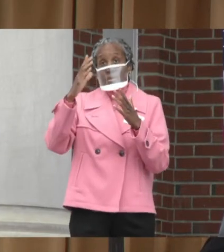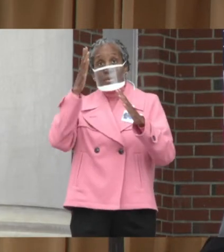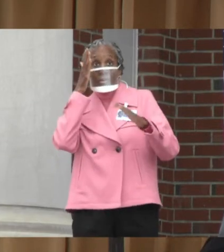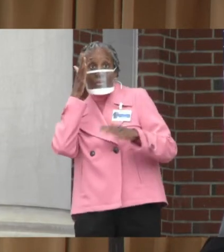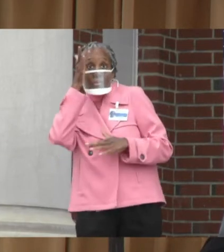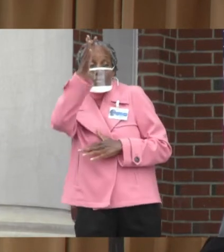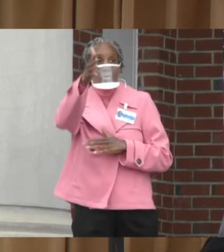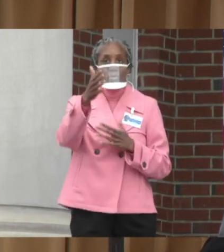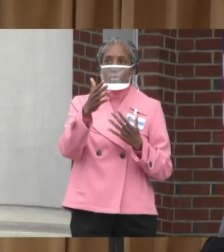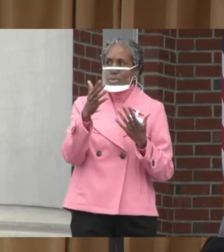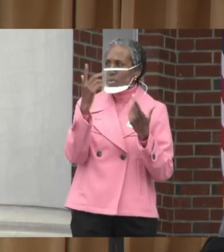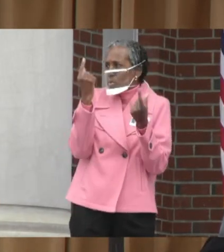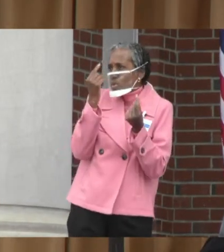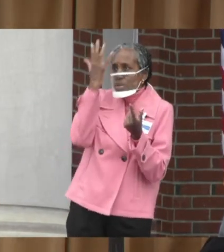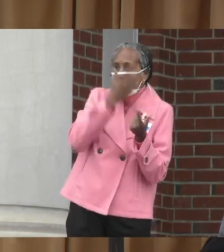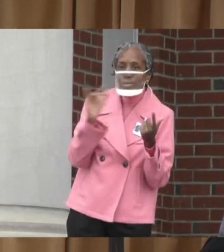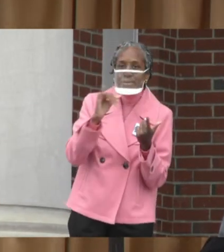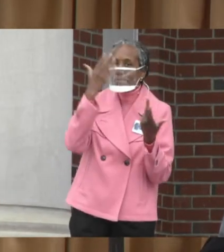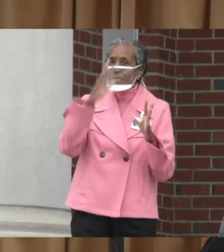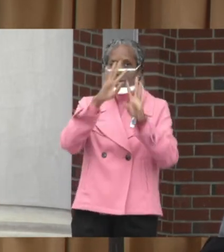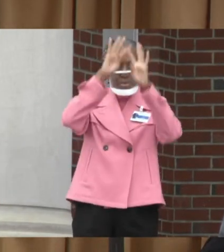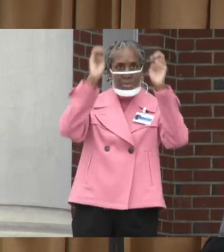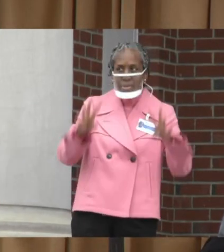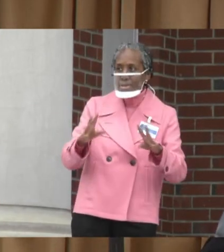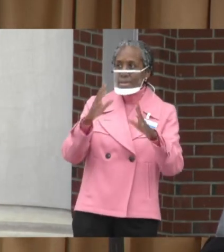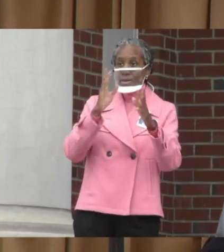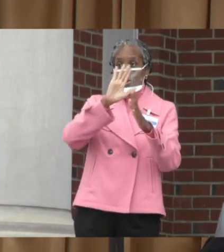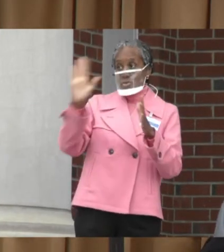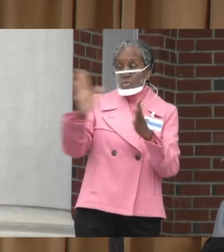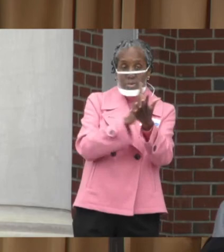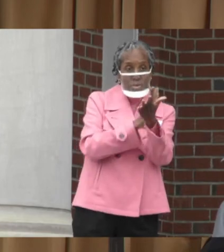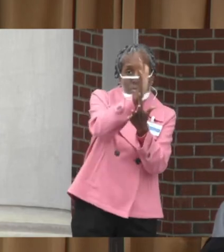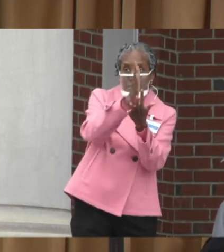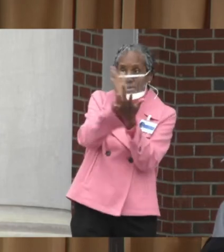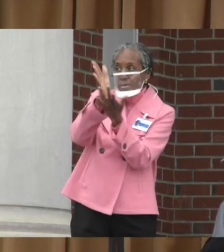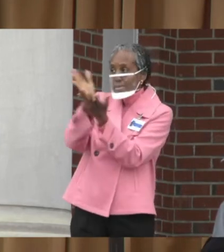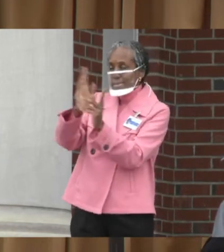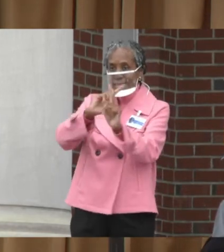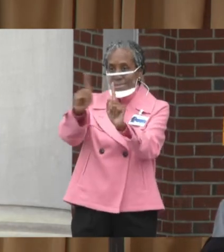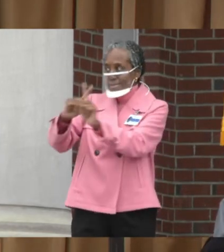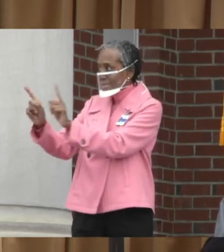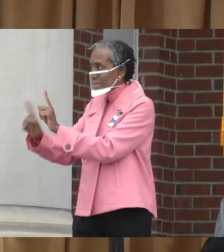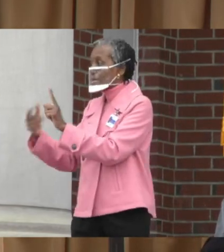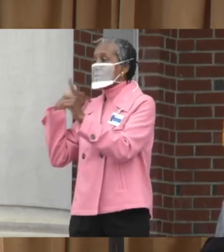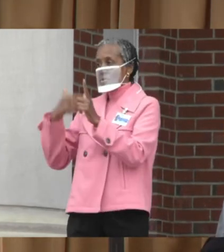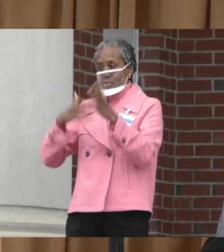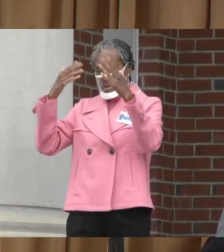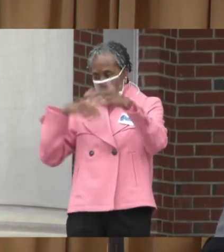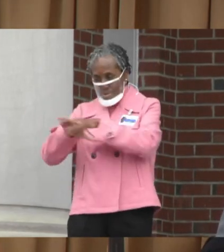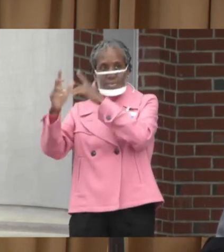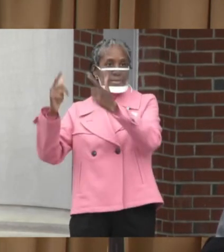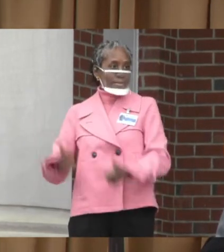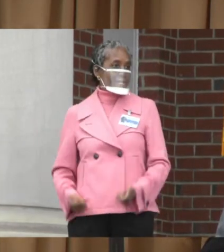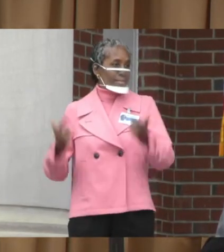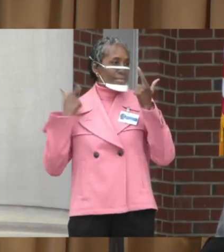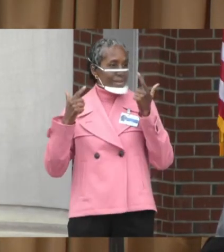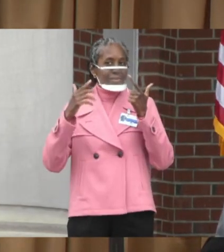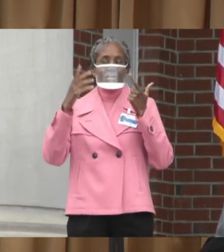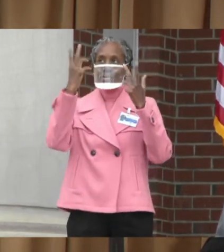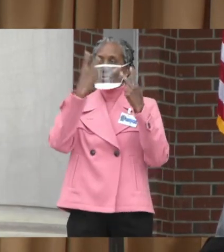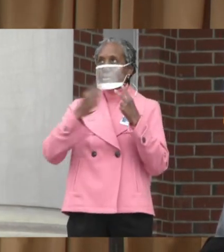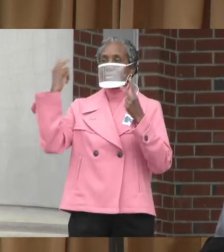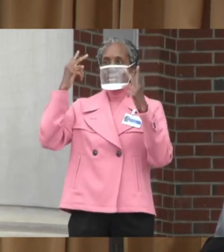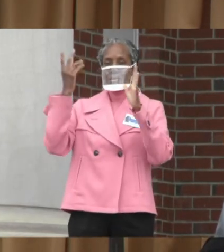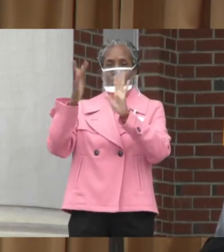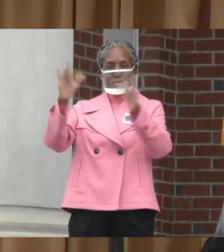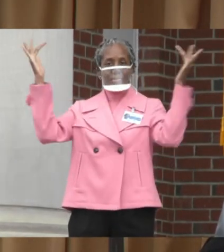we're exactly going in the many different paths that we will take, as we enter the forge of life with all its blazing glory